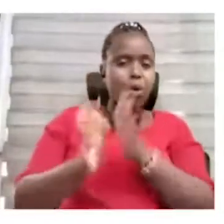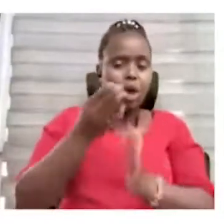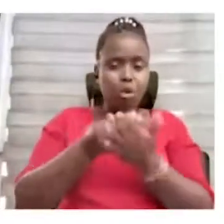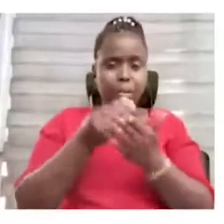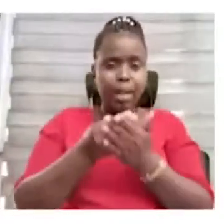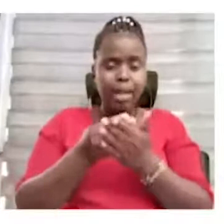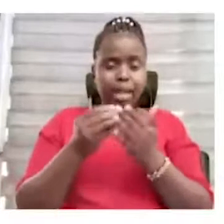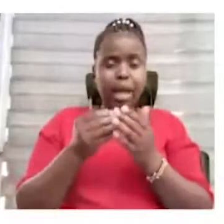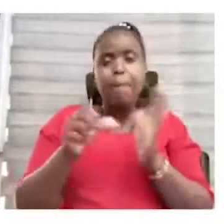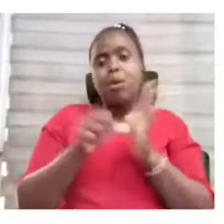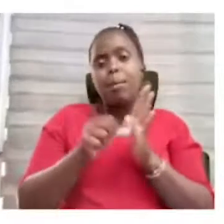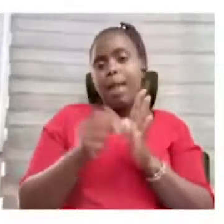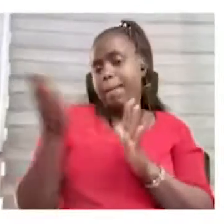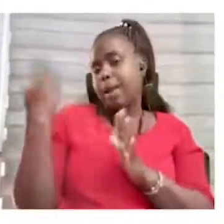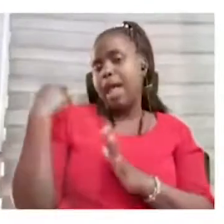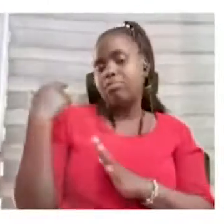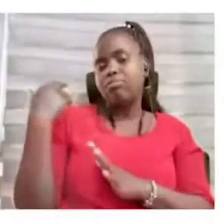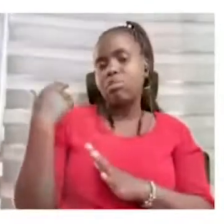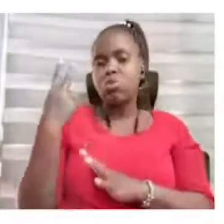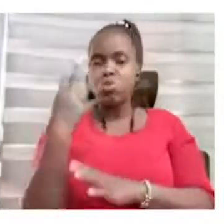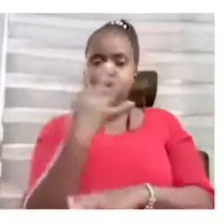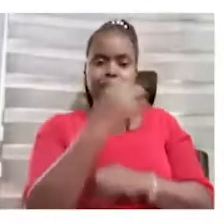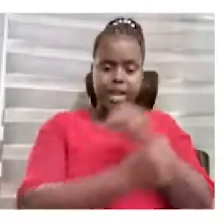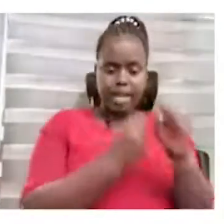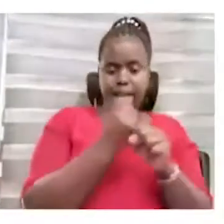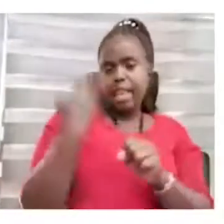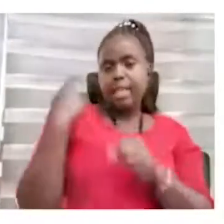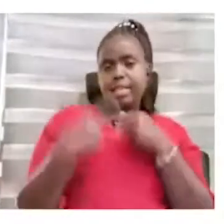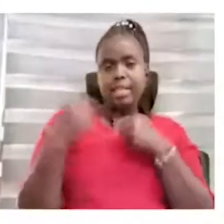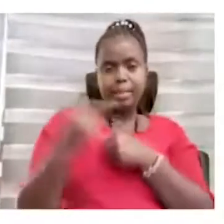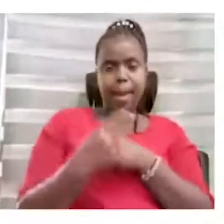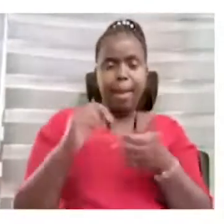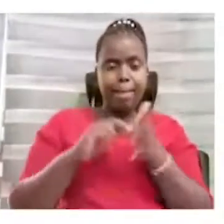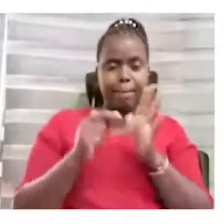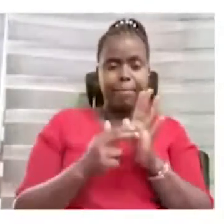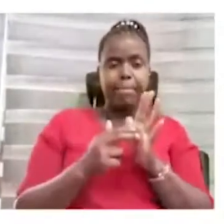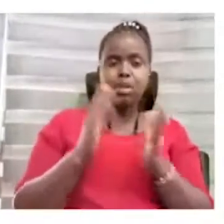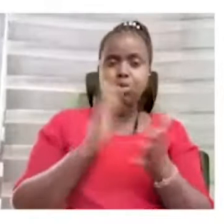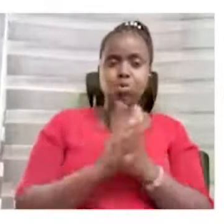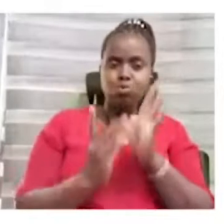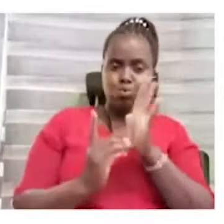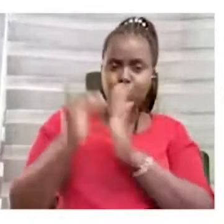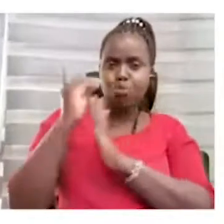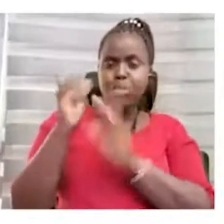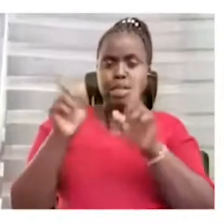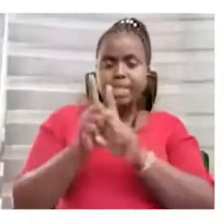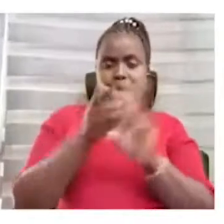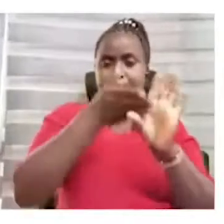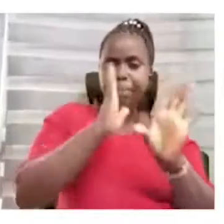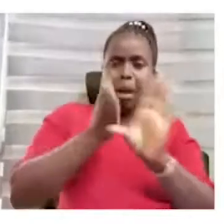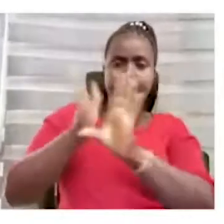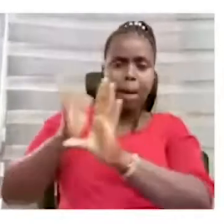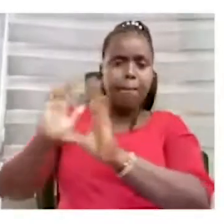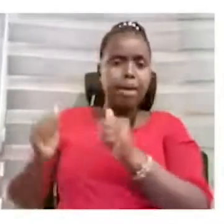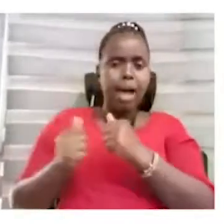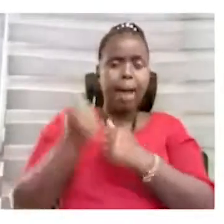months. So there is the velocity as well as the number of transactions in our ecosystem has gone up